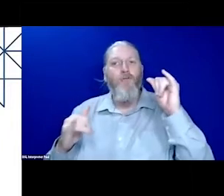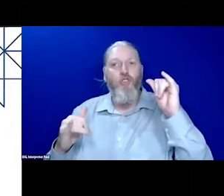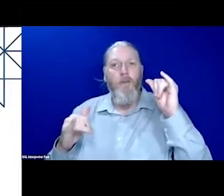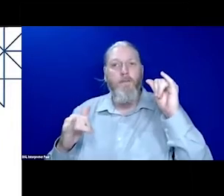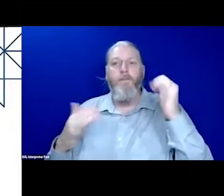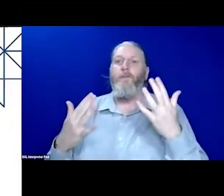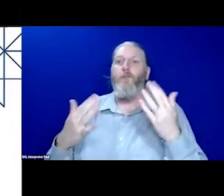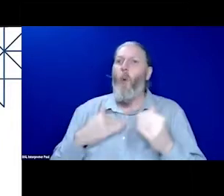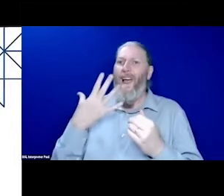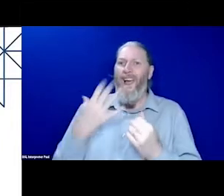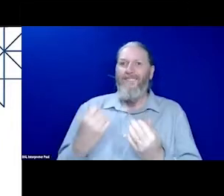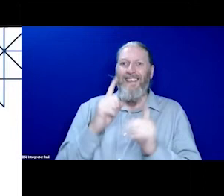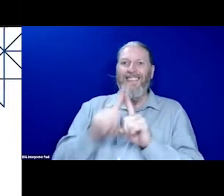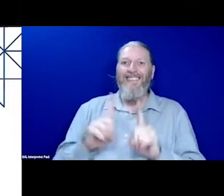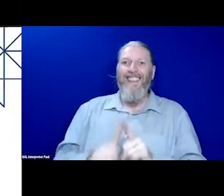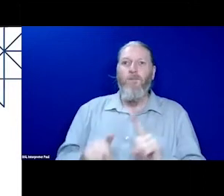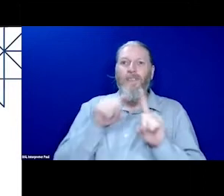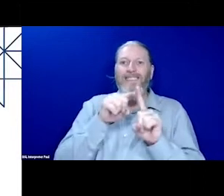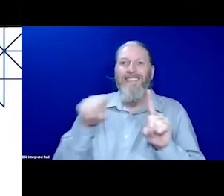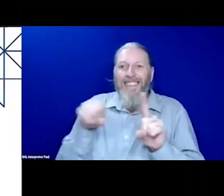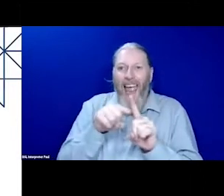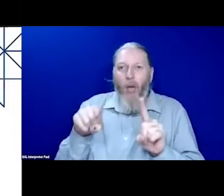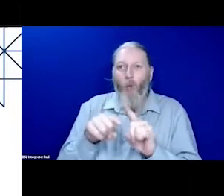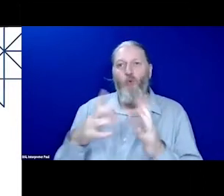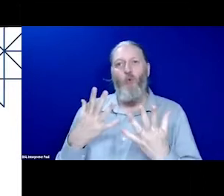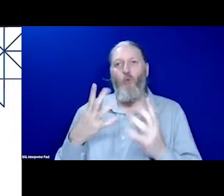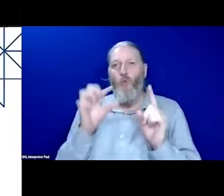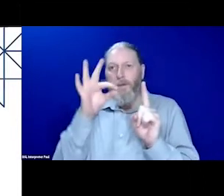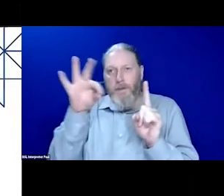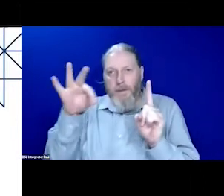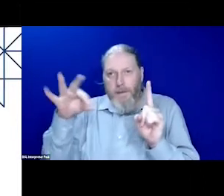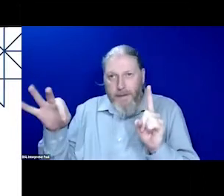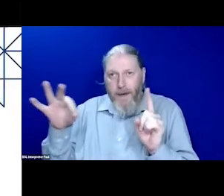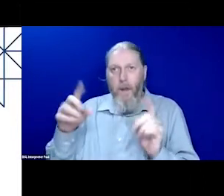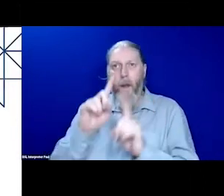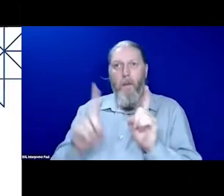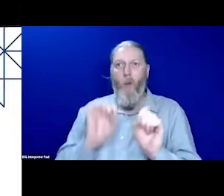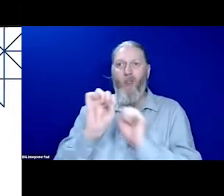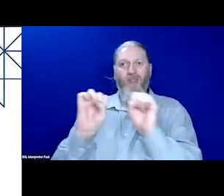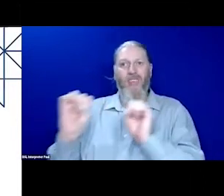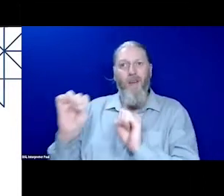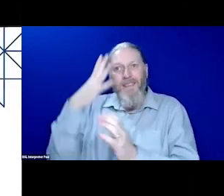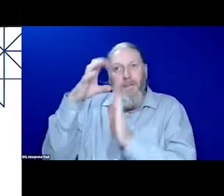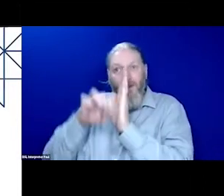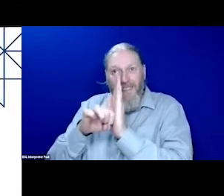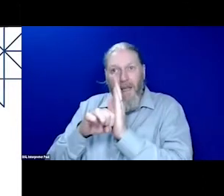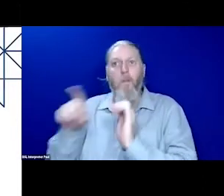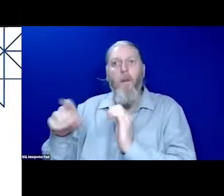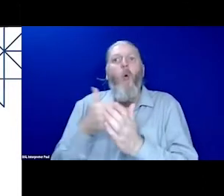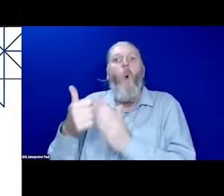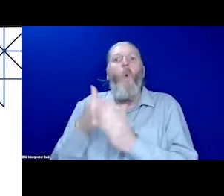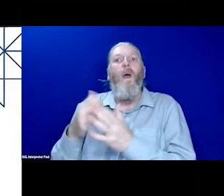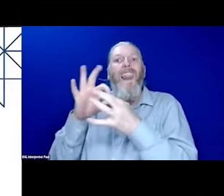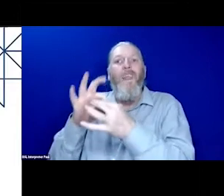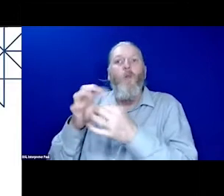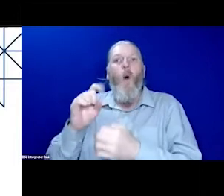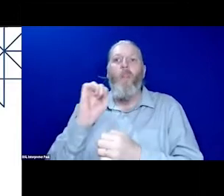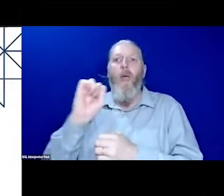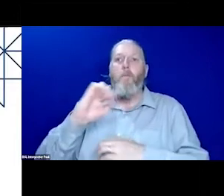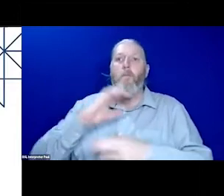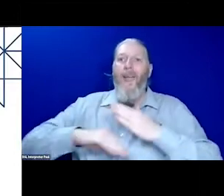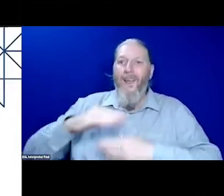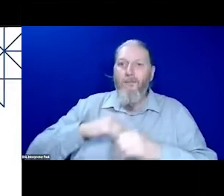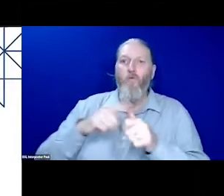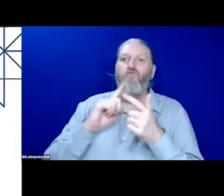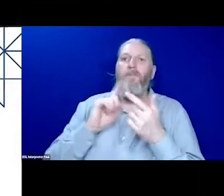of experiences, but they all incorporate different kinds of behavioral and functional responses, cognitive responses,